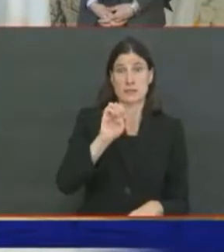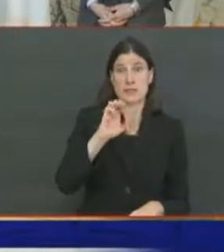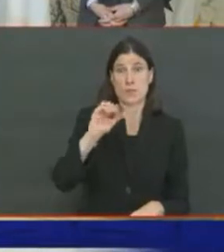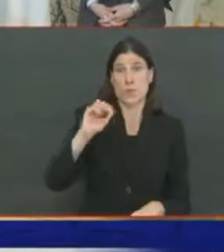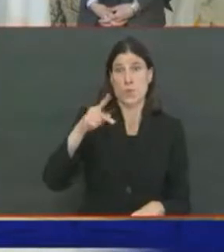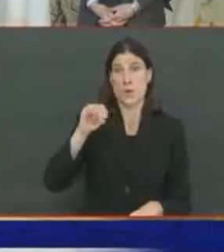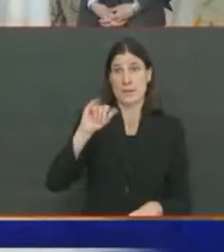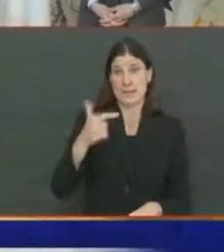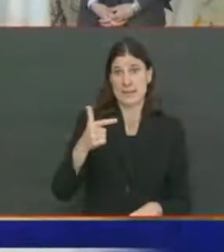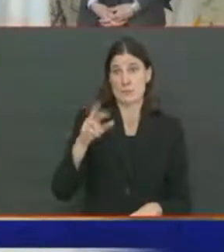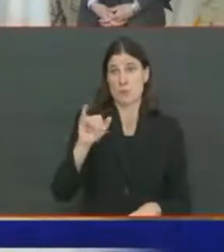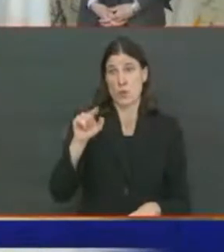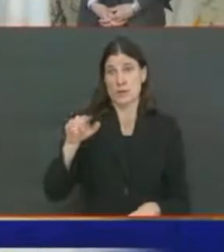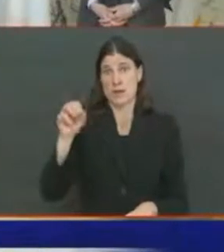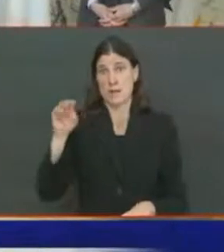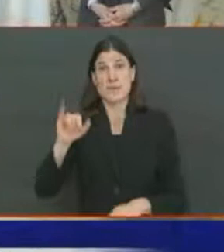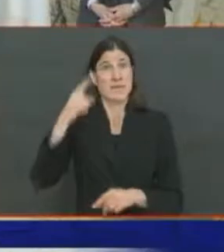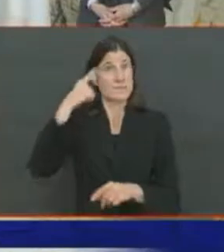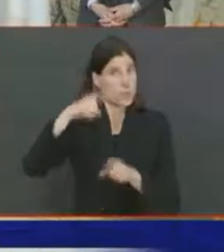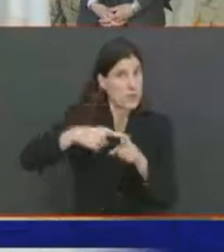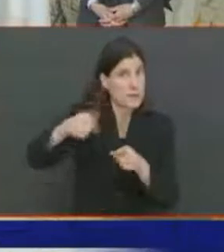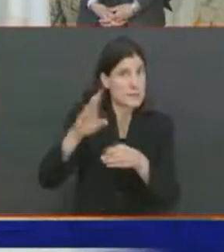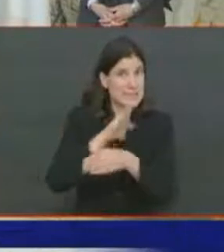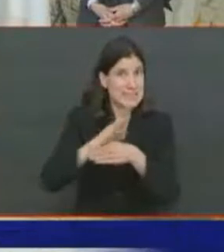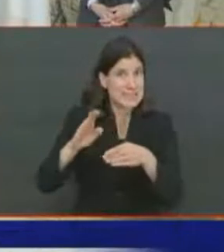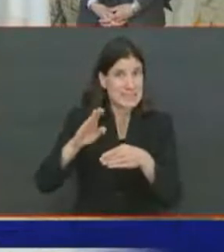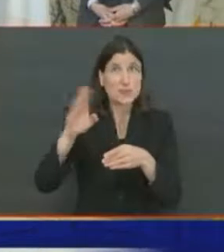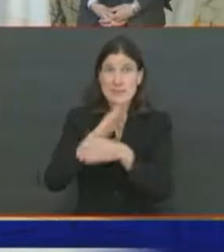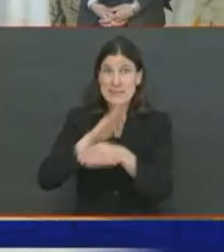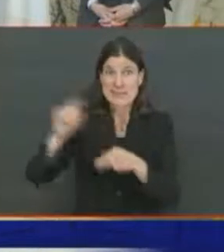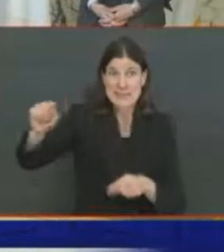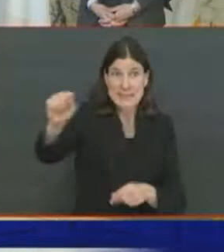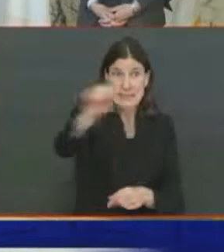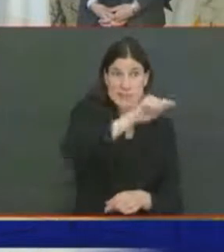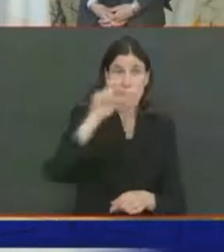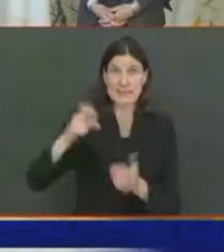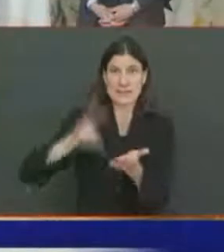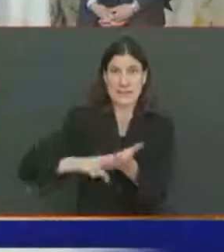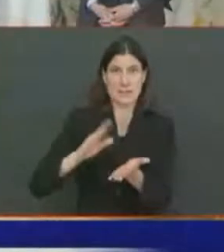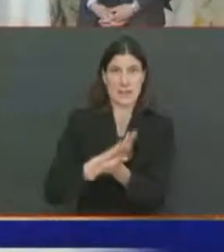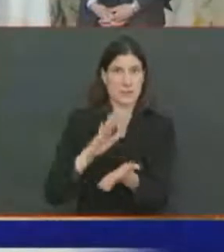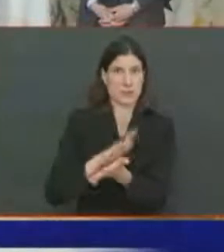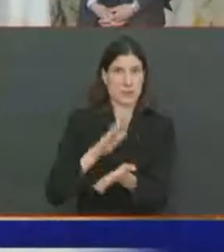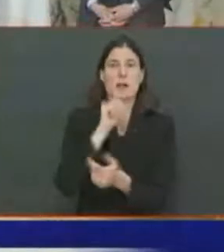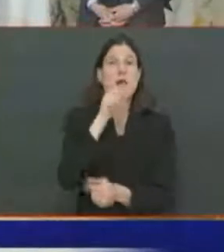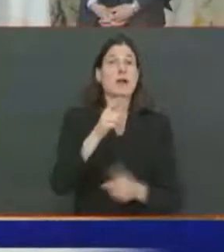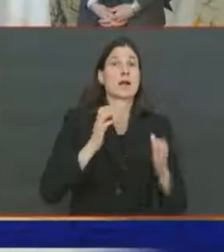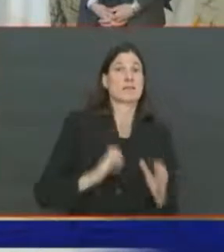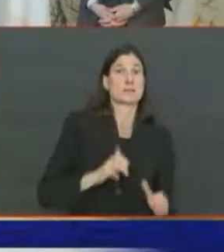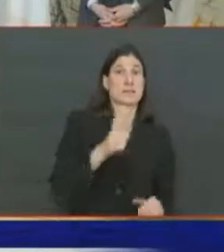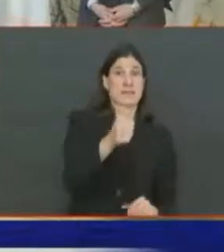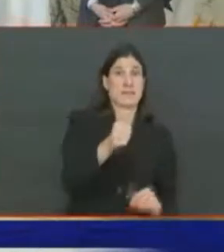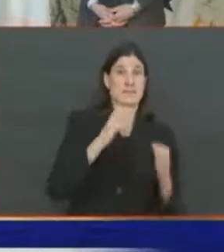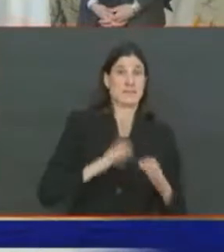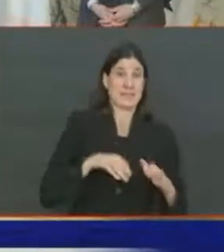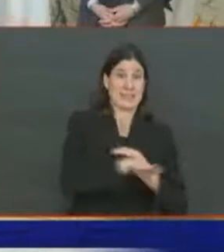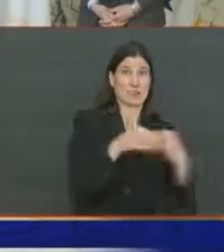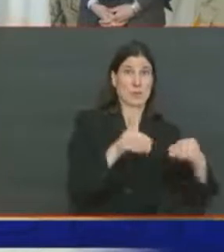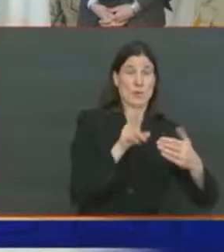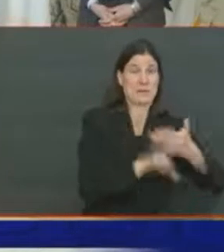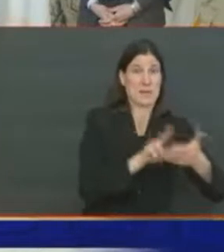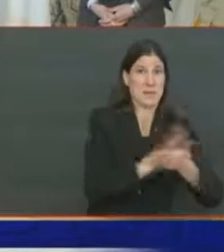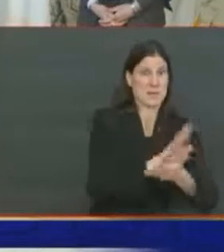Reopeningri.com. If you have questions about anything, if we can help you, if you think we should be doing